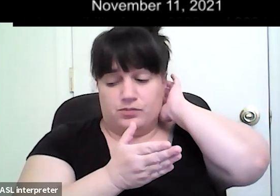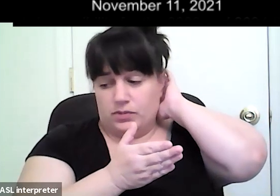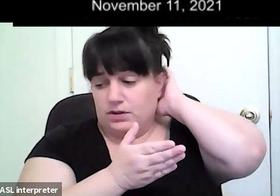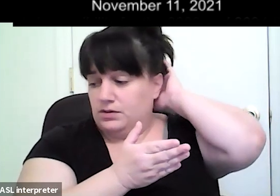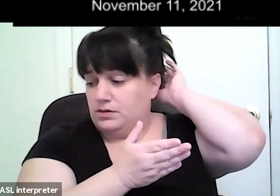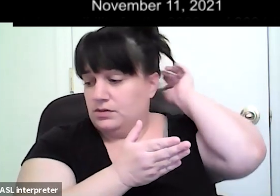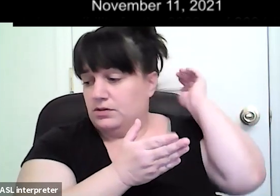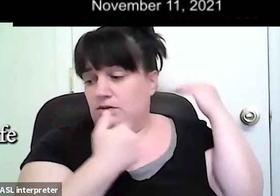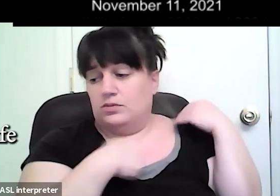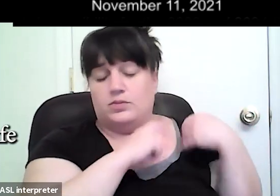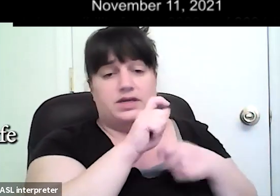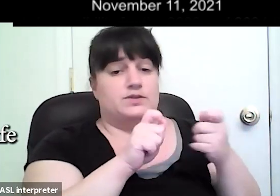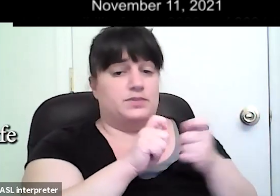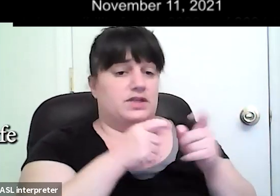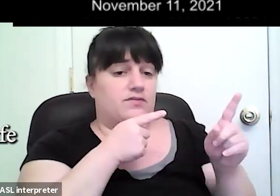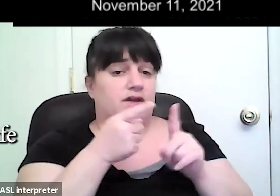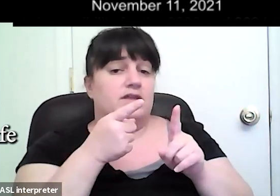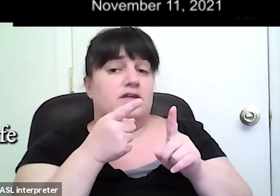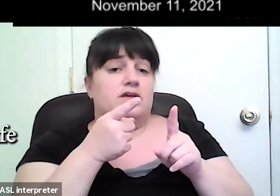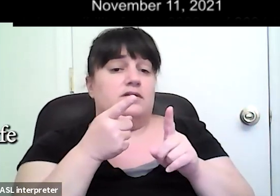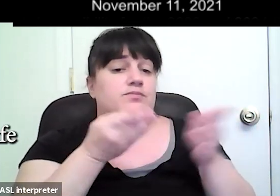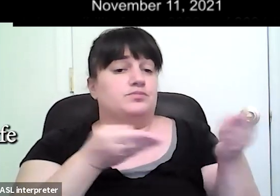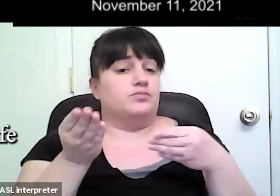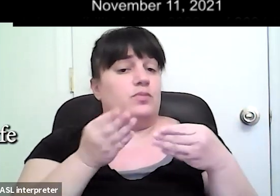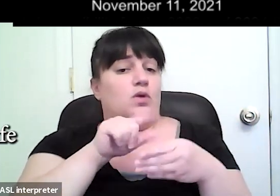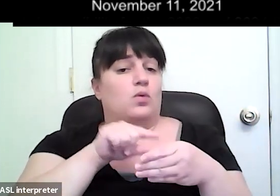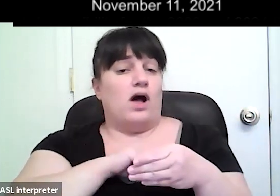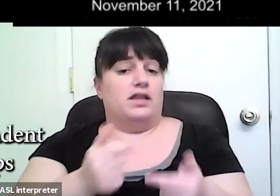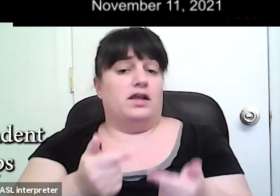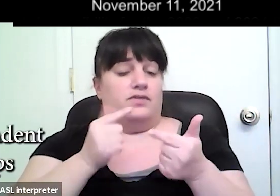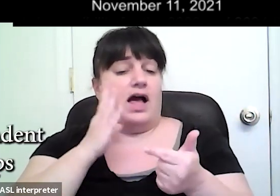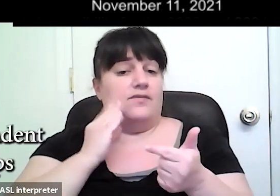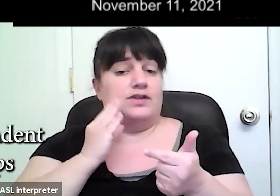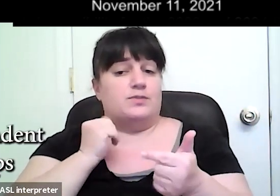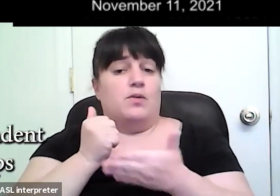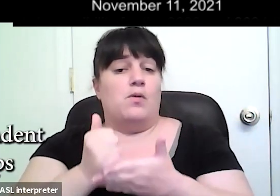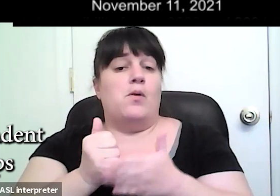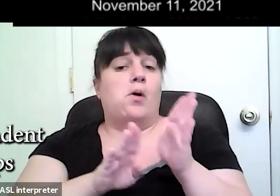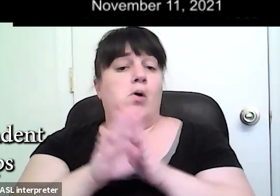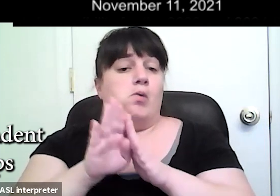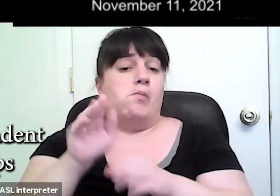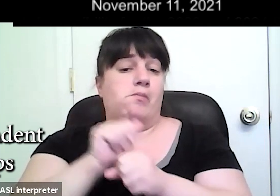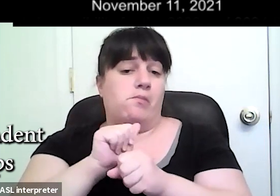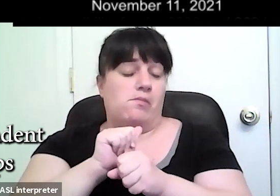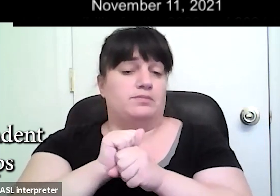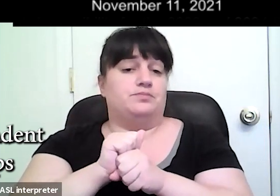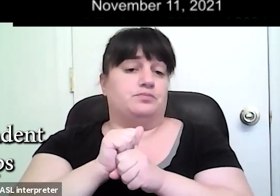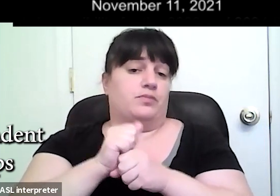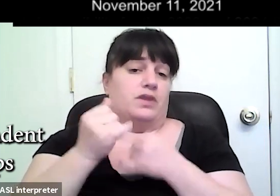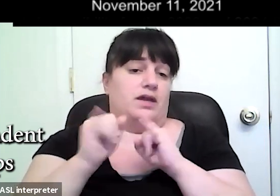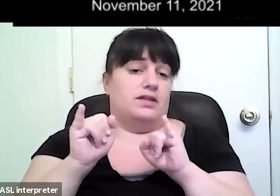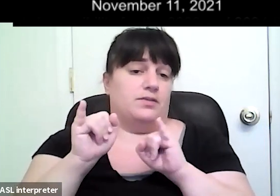we specifically, our mission is to foster quality of life experiences to help develop employment, independent living, and